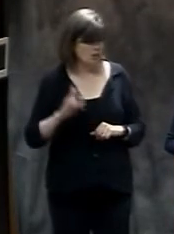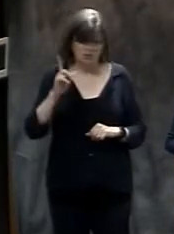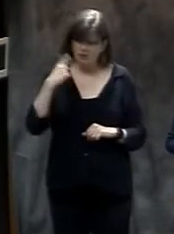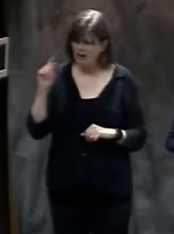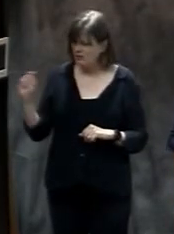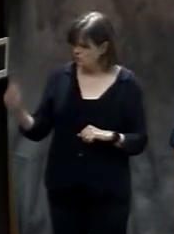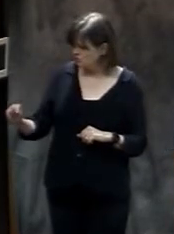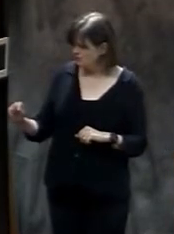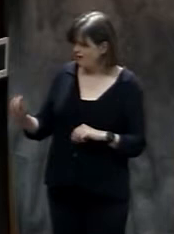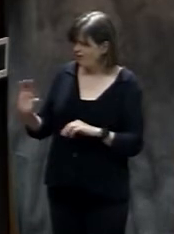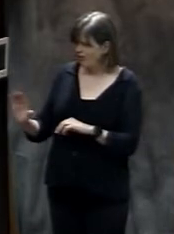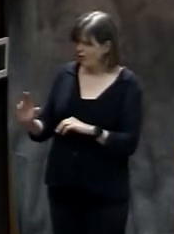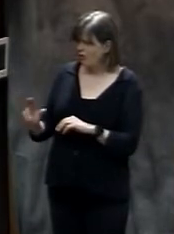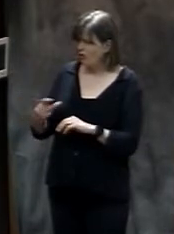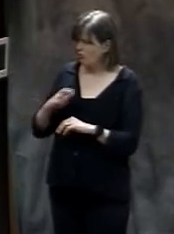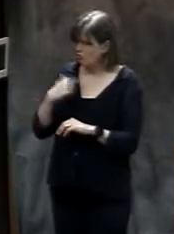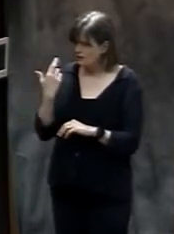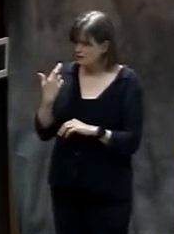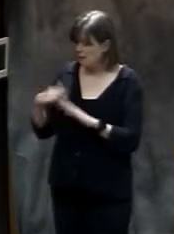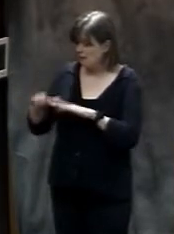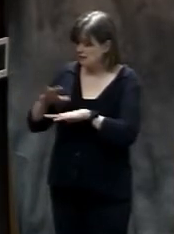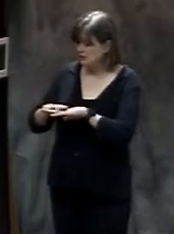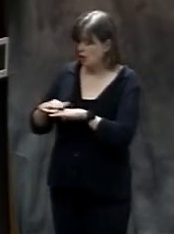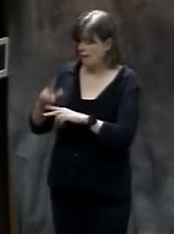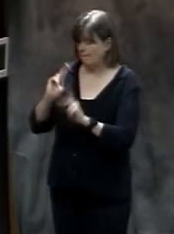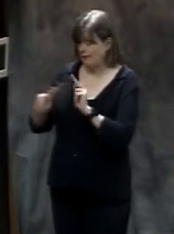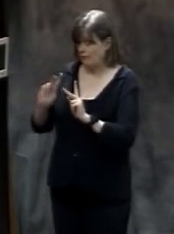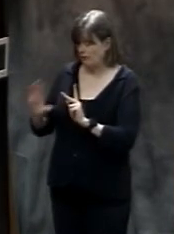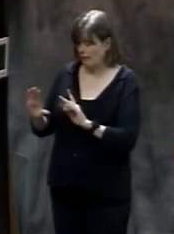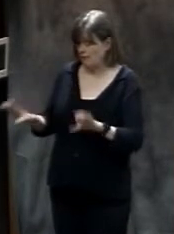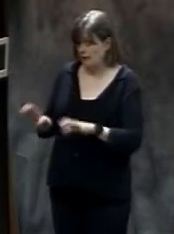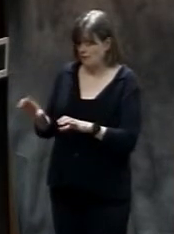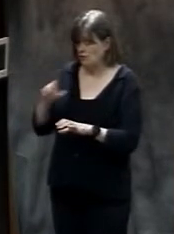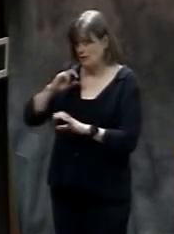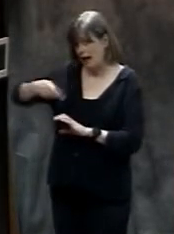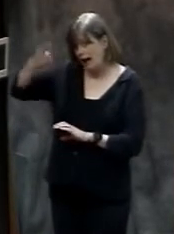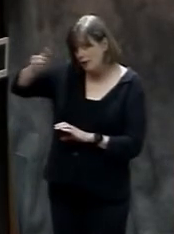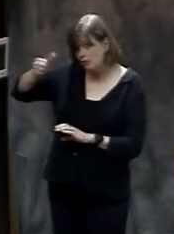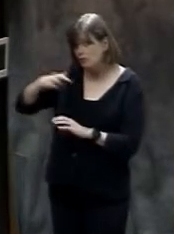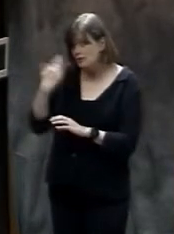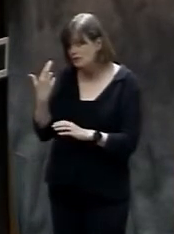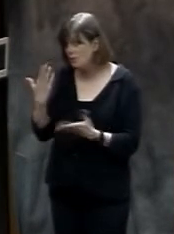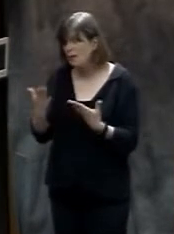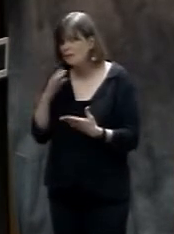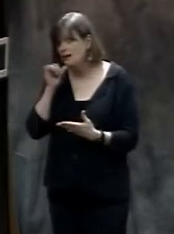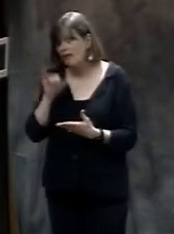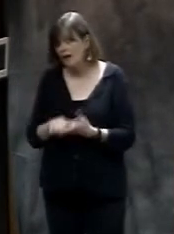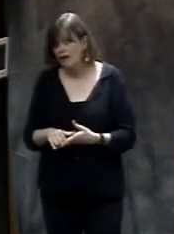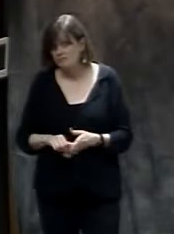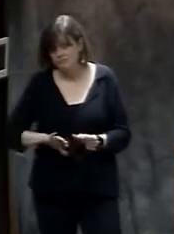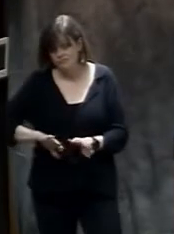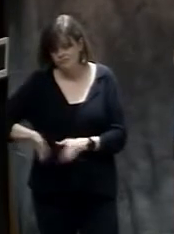is at higher risk based on the human behavioral component. Well, so maybe that's not it. Maybe it's the mosquitoes.